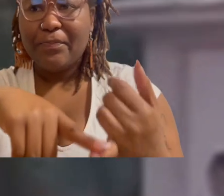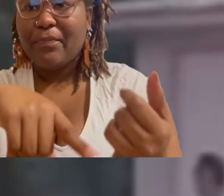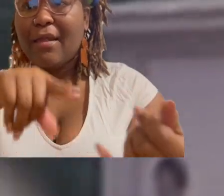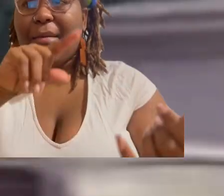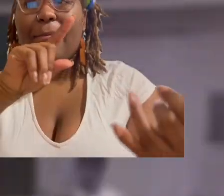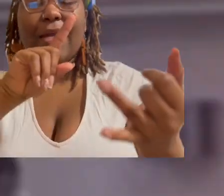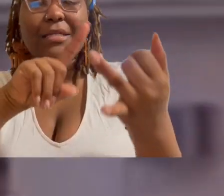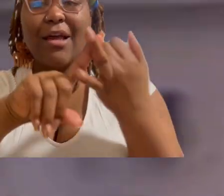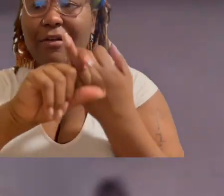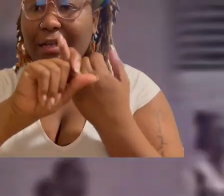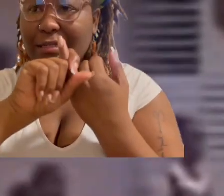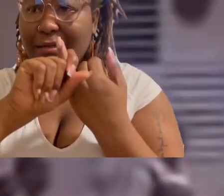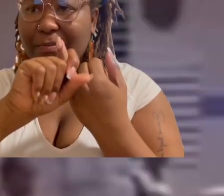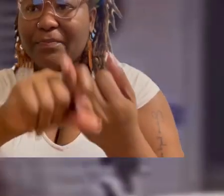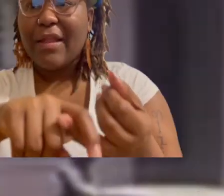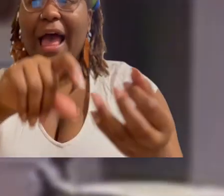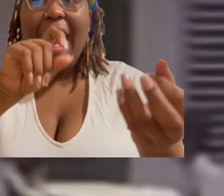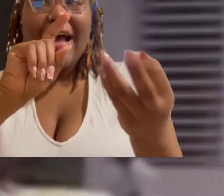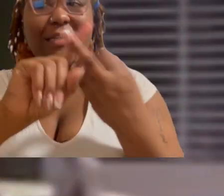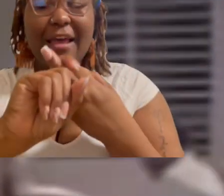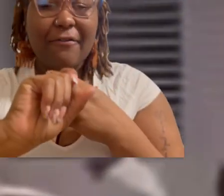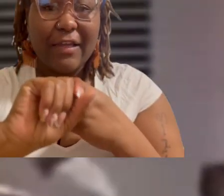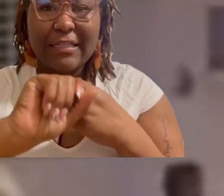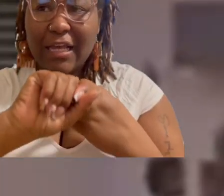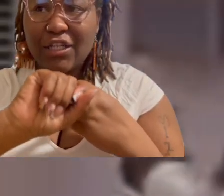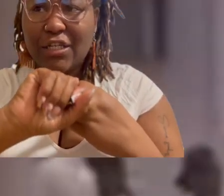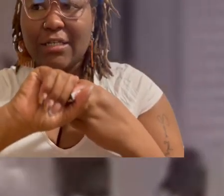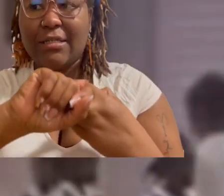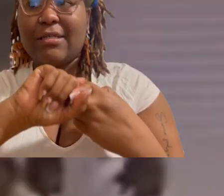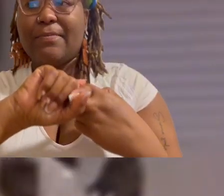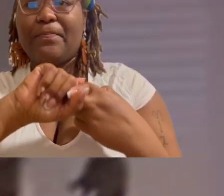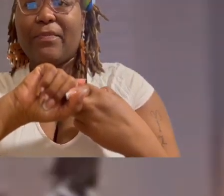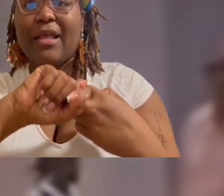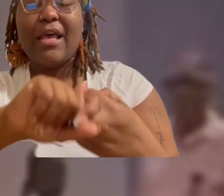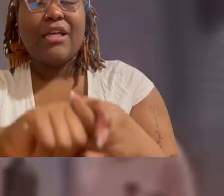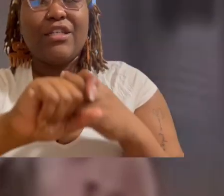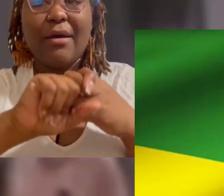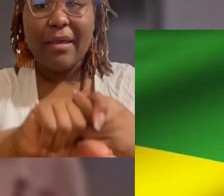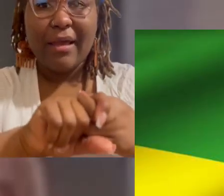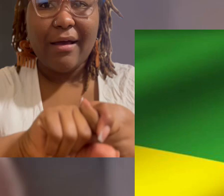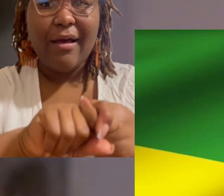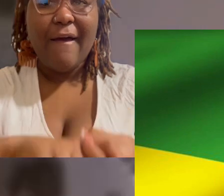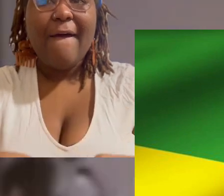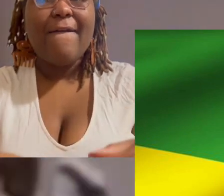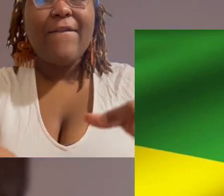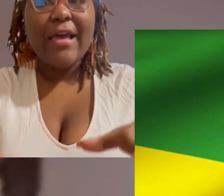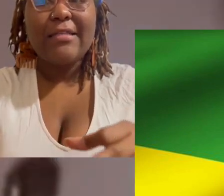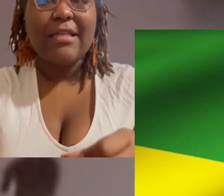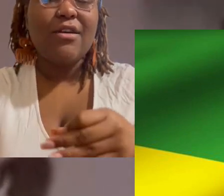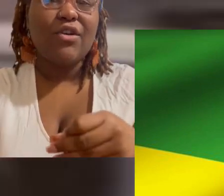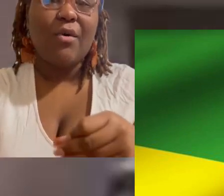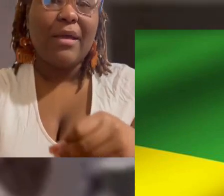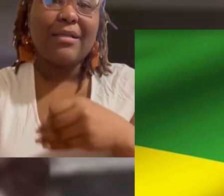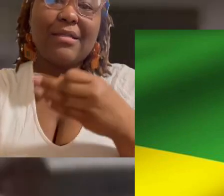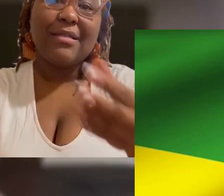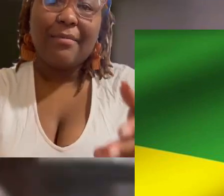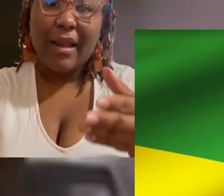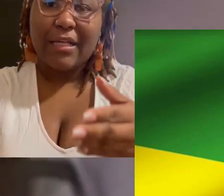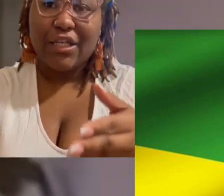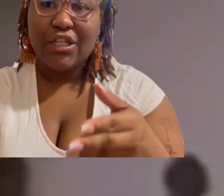famine, militarism, and ethnic tensions. Jamaica faced